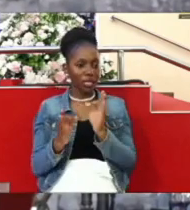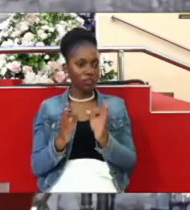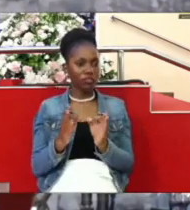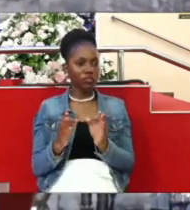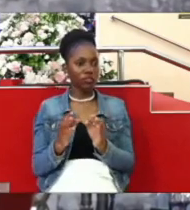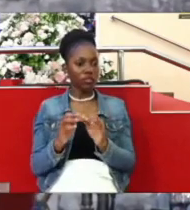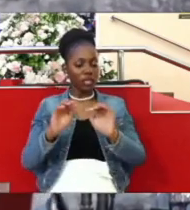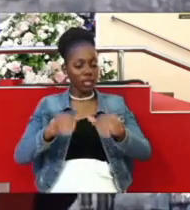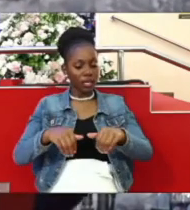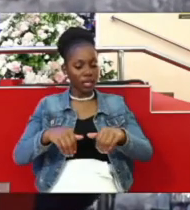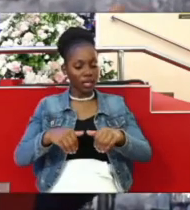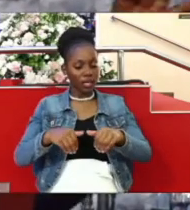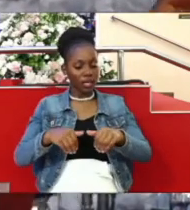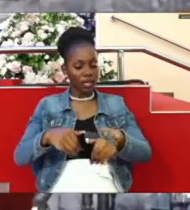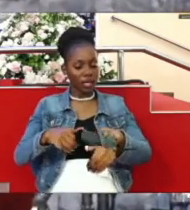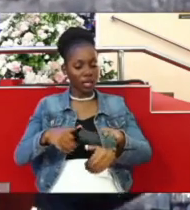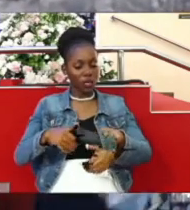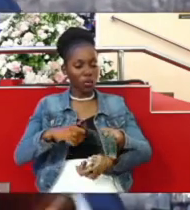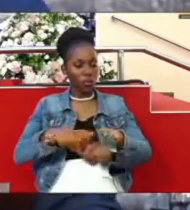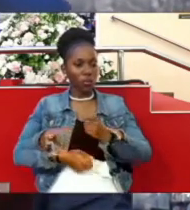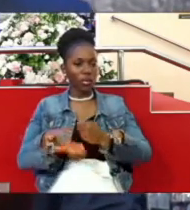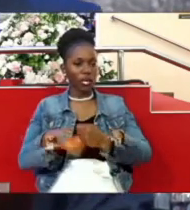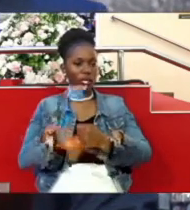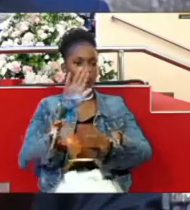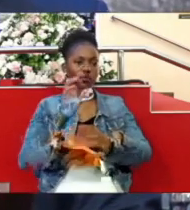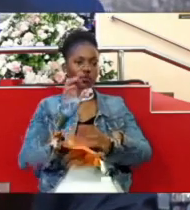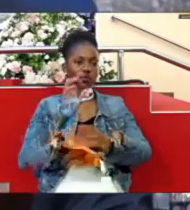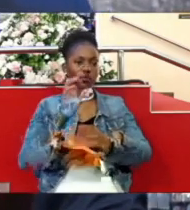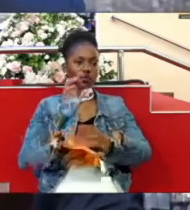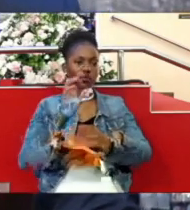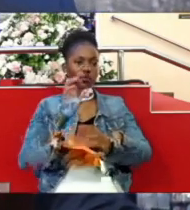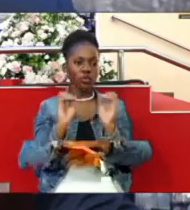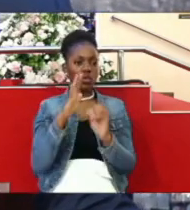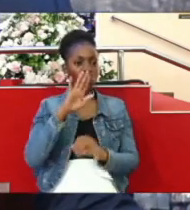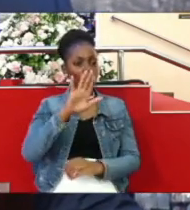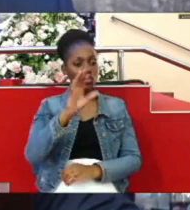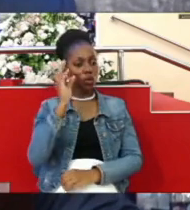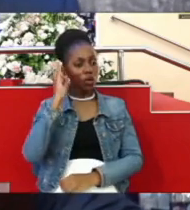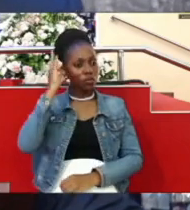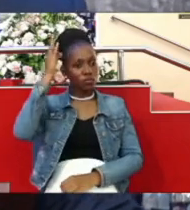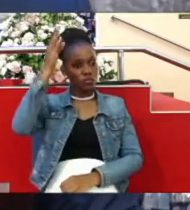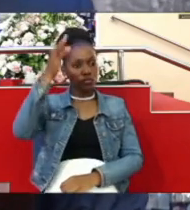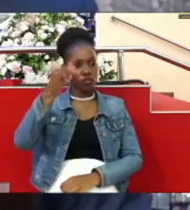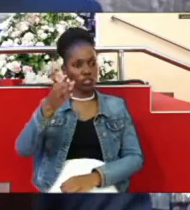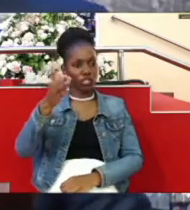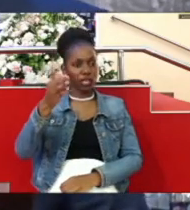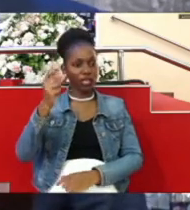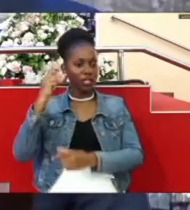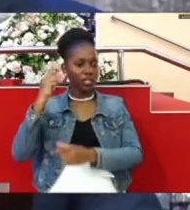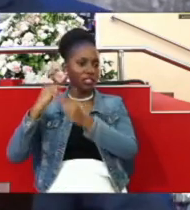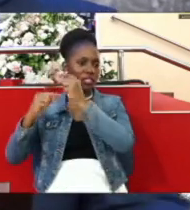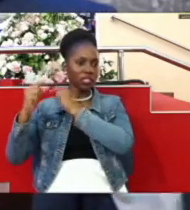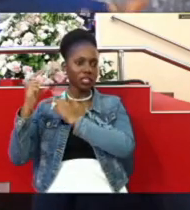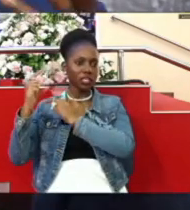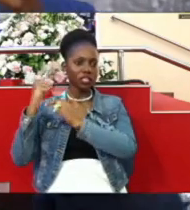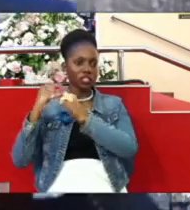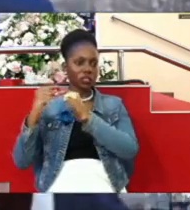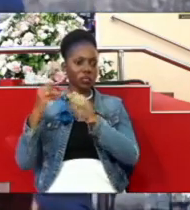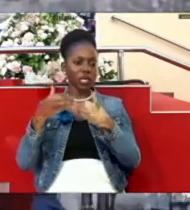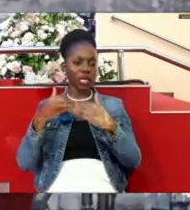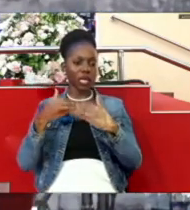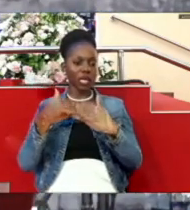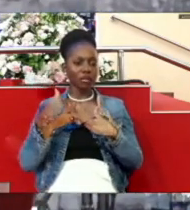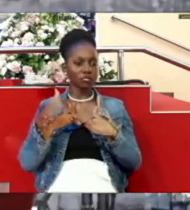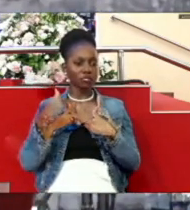future generation will not have a place God will speak to them. Kizazi kijacho hakitapata mahali pa kunenewa na Mungu. And I would like us to wake up